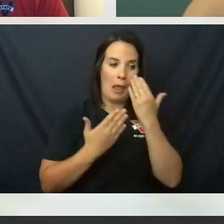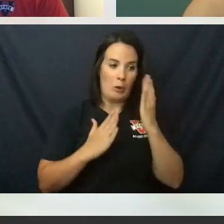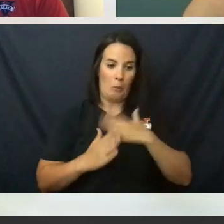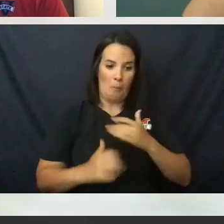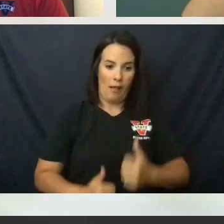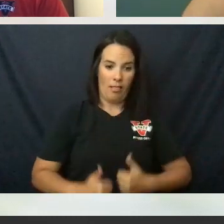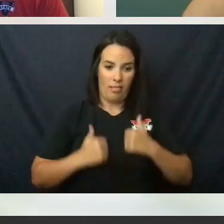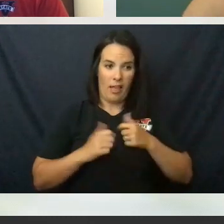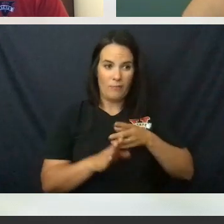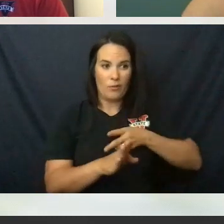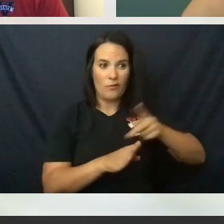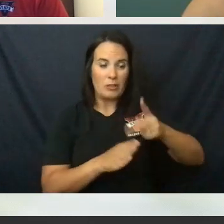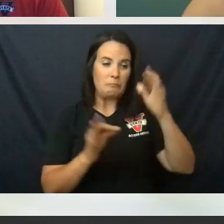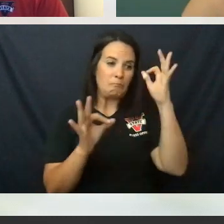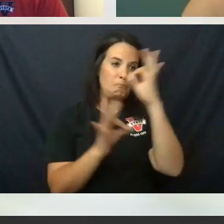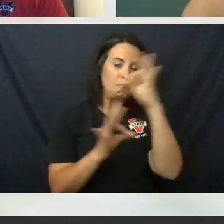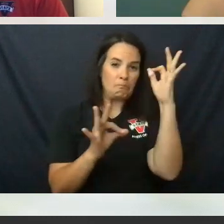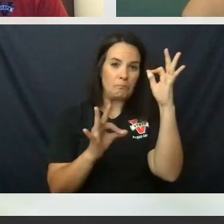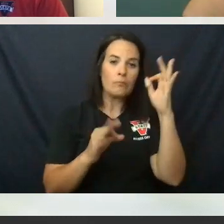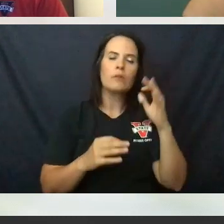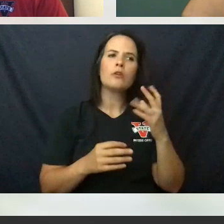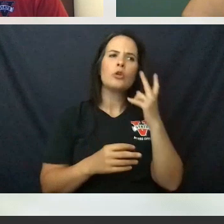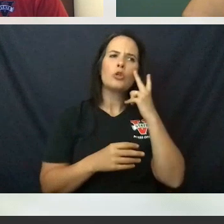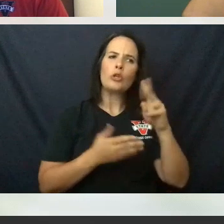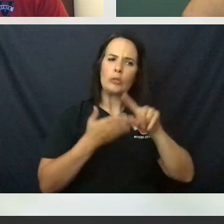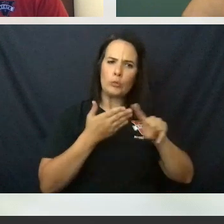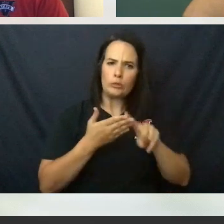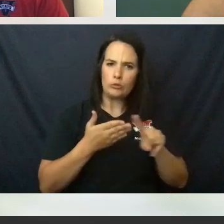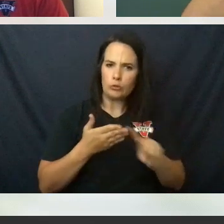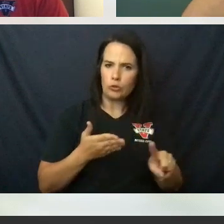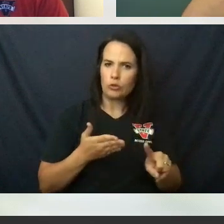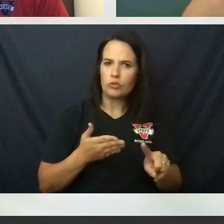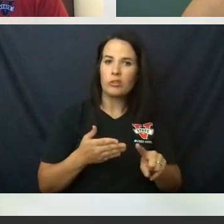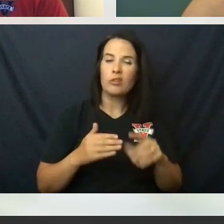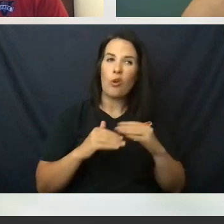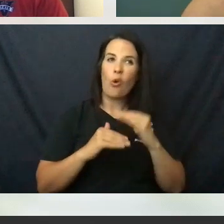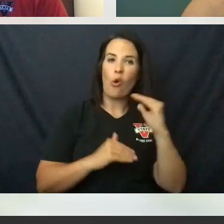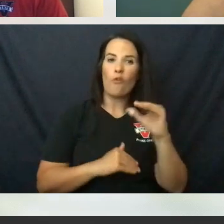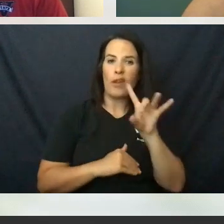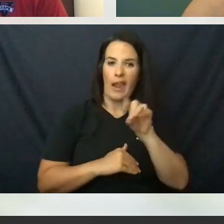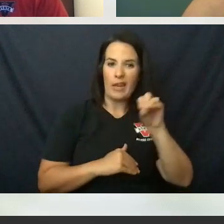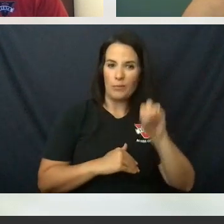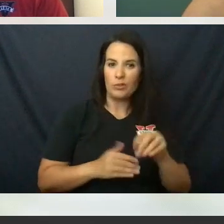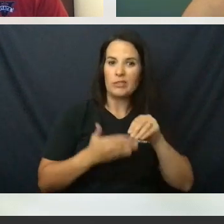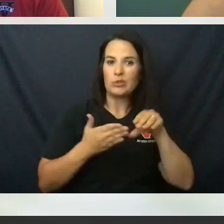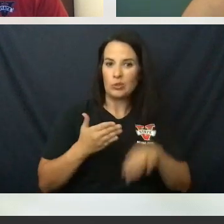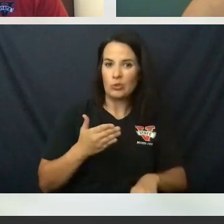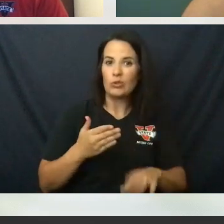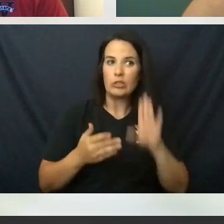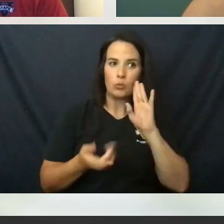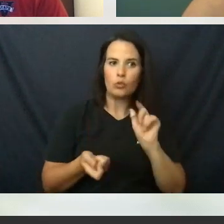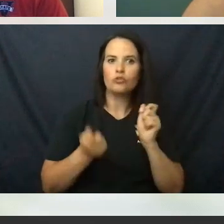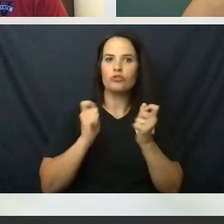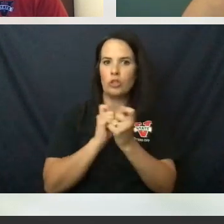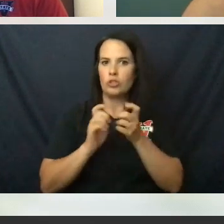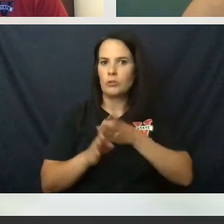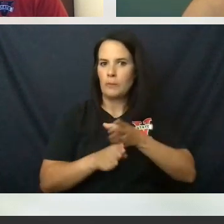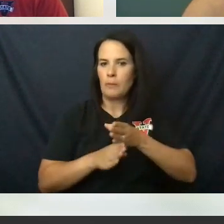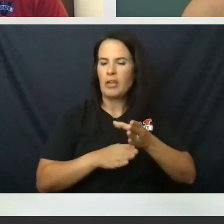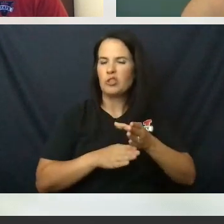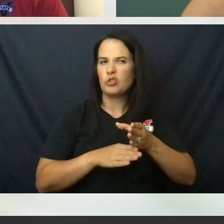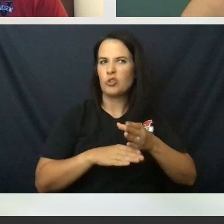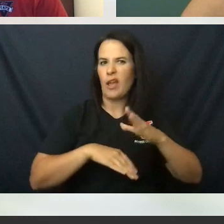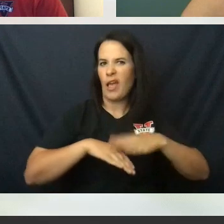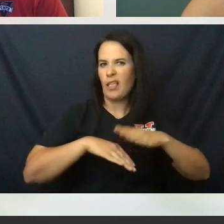my life. And when you go and look at the research, over 80% of our students are going to change their major at least